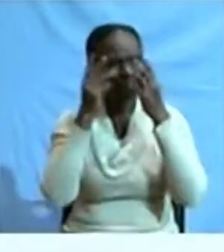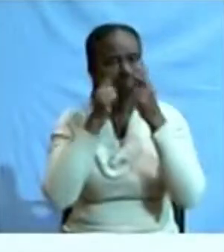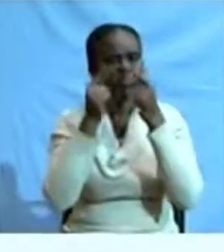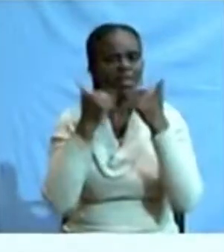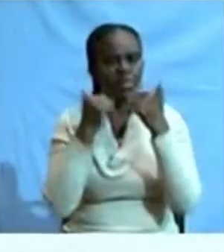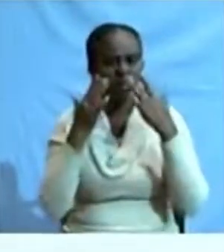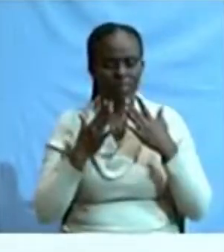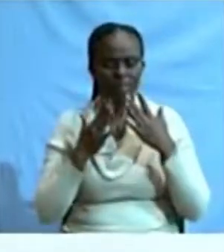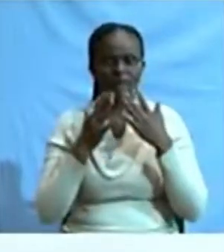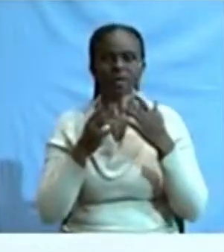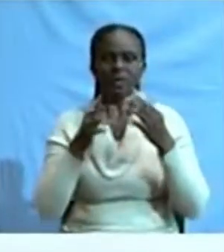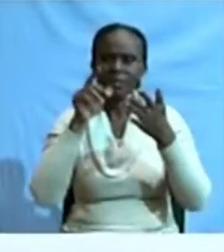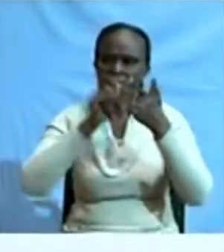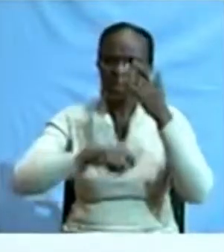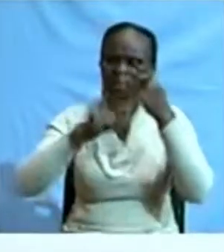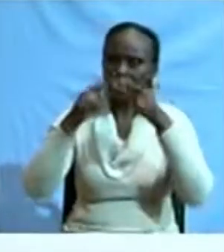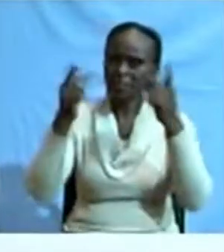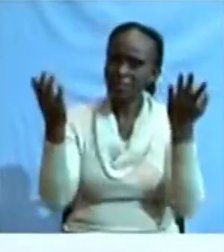happening.